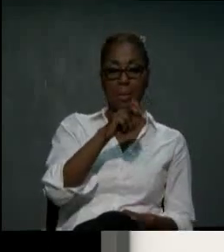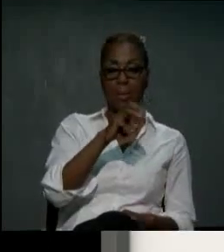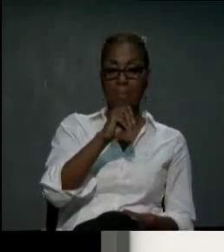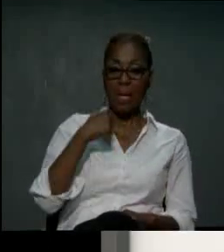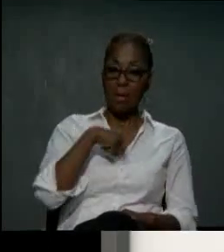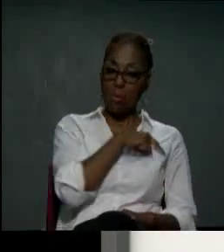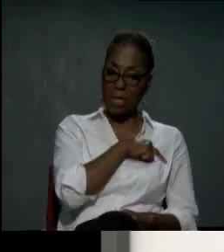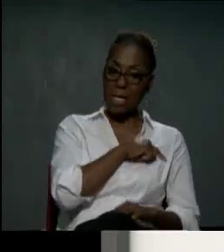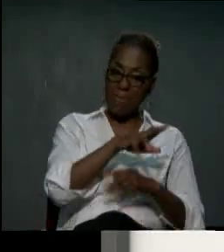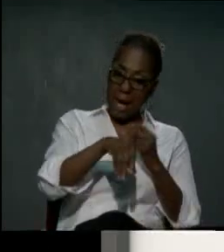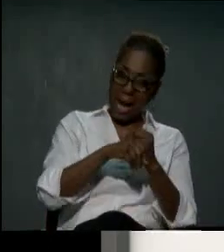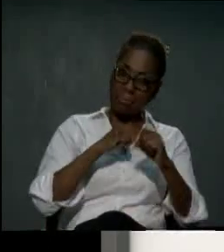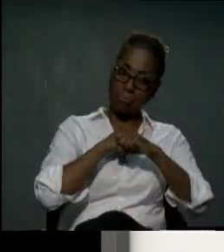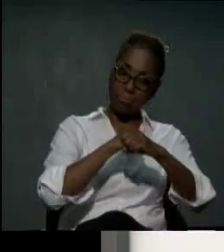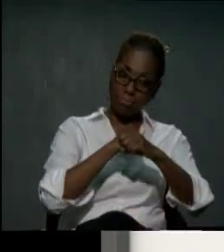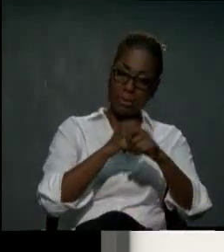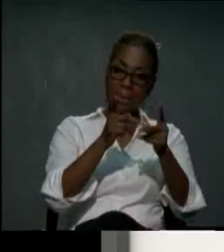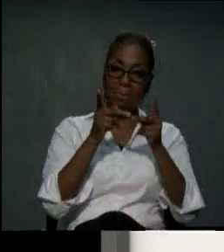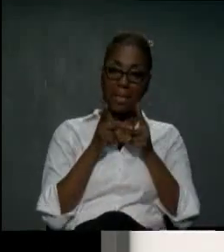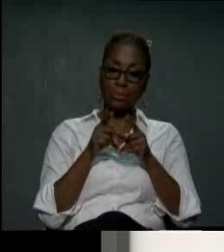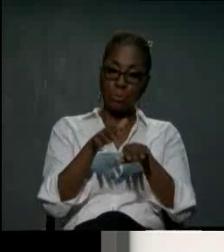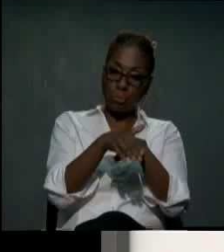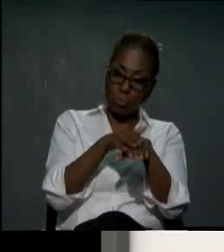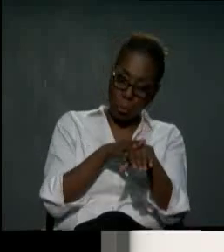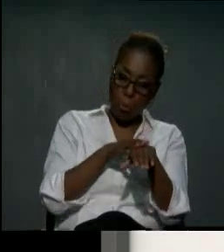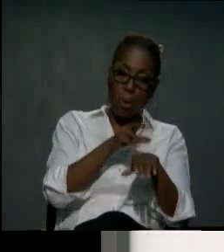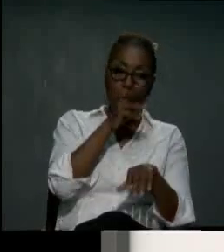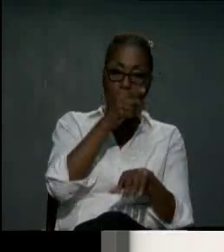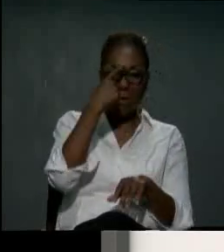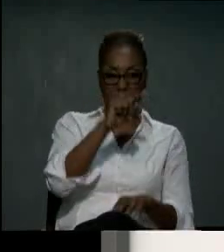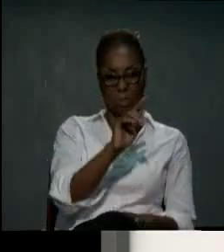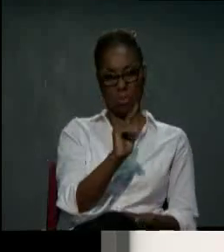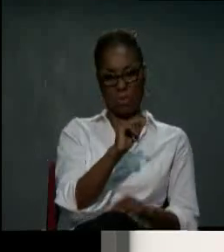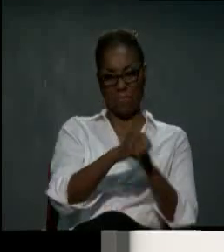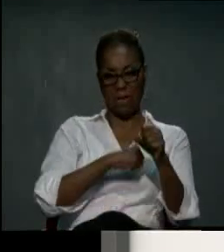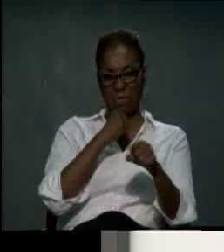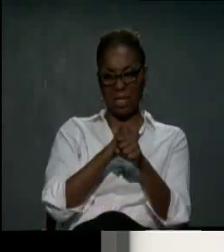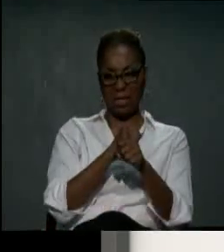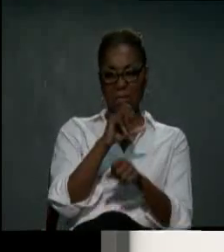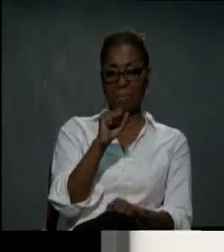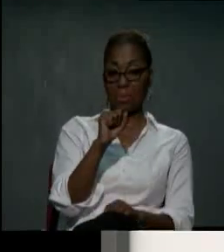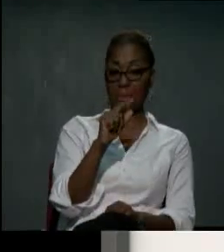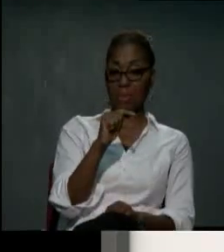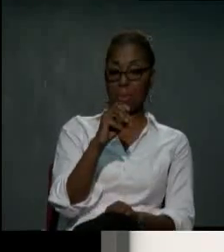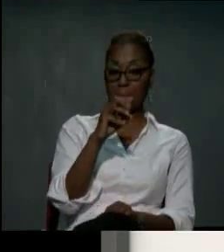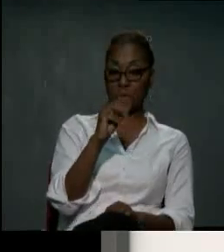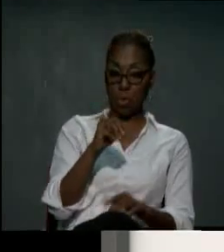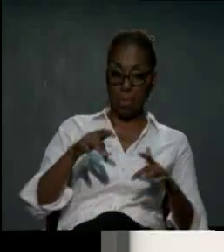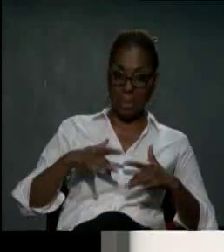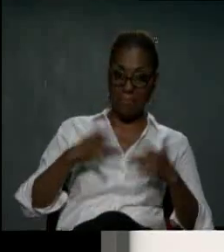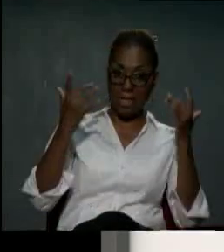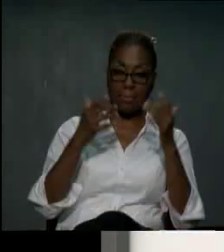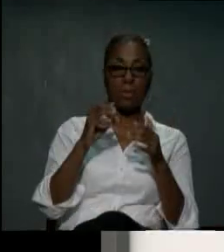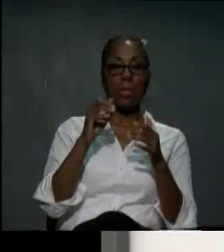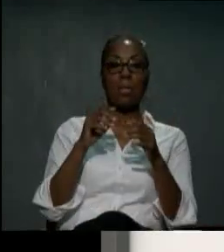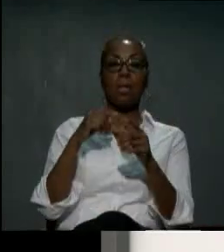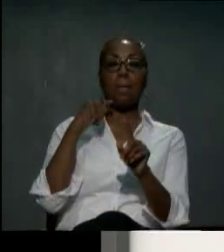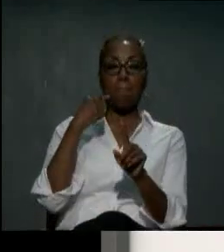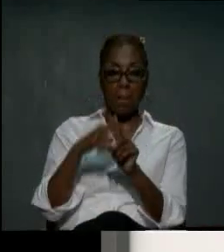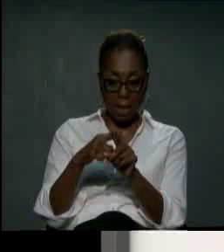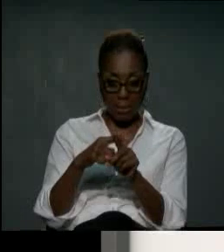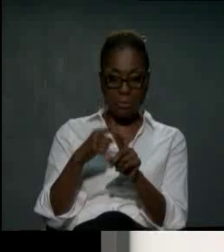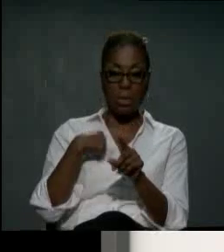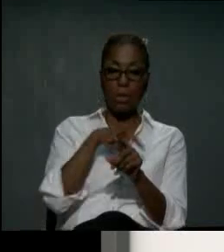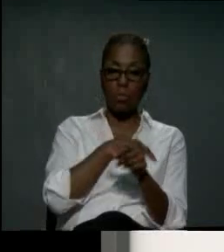detention area to slow the water down for a 25-year storm event. And then we've also tried to be